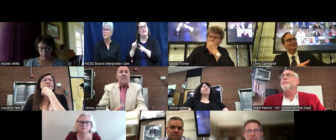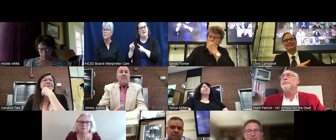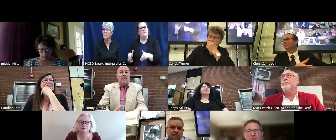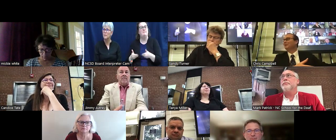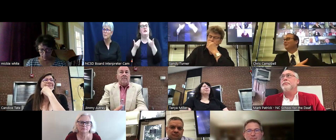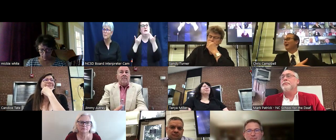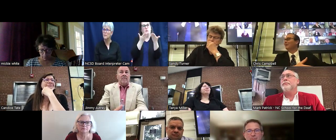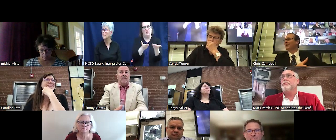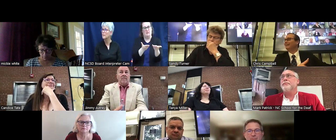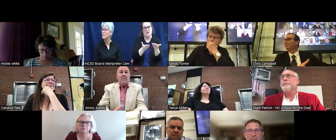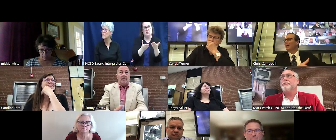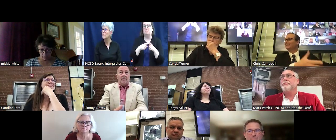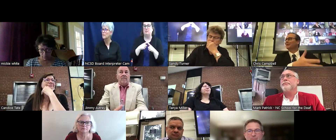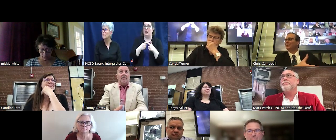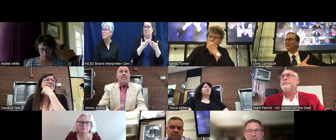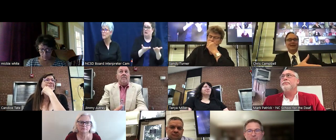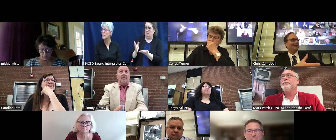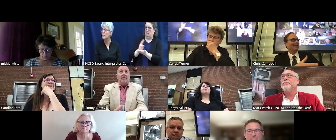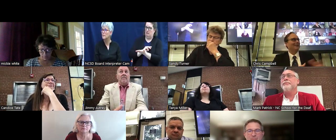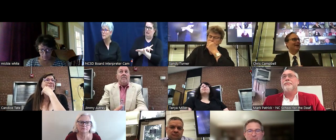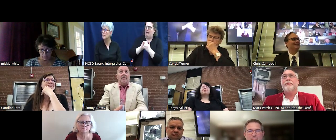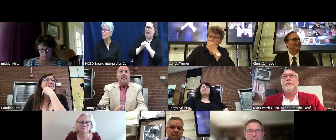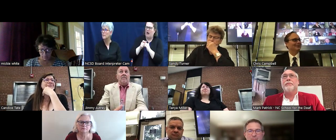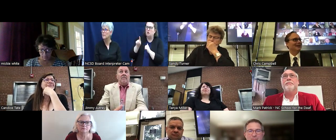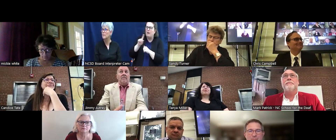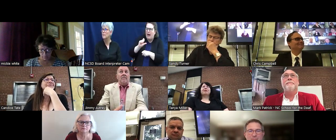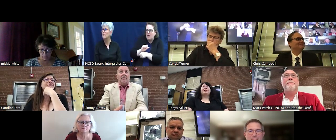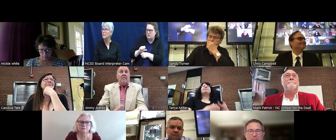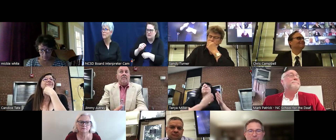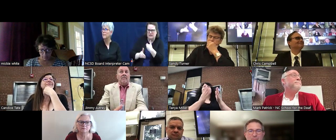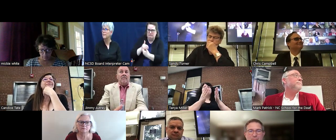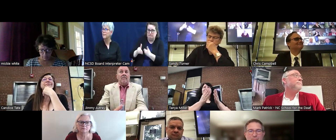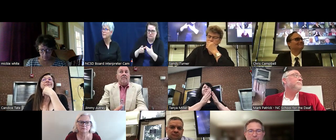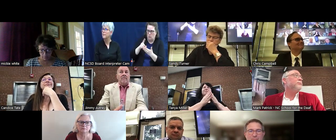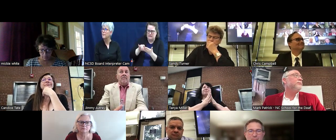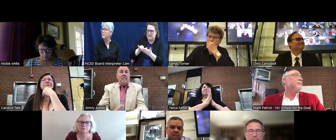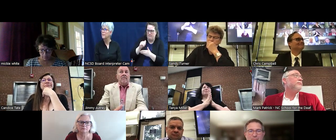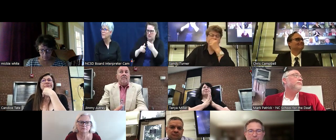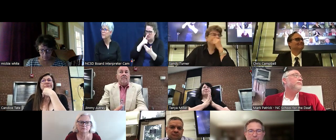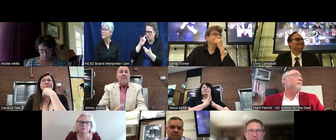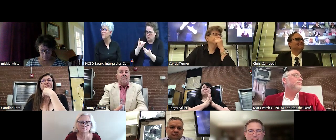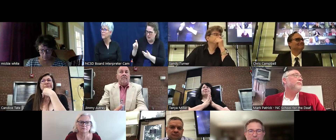Patrick to tell you how they practically do that, how they actually do.